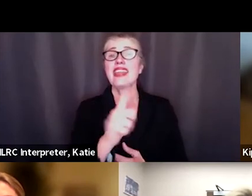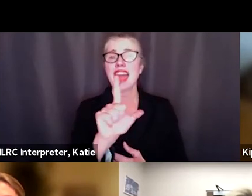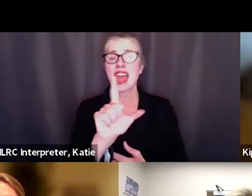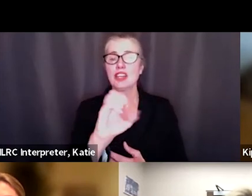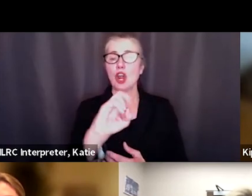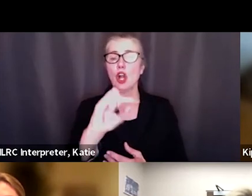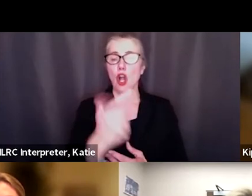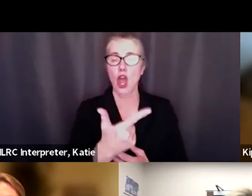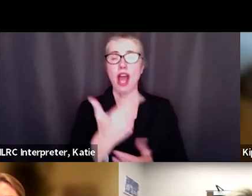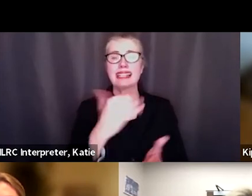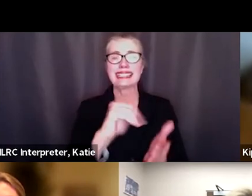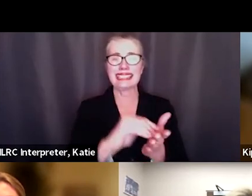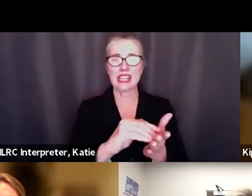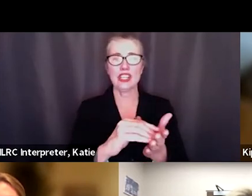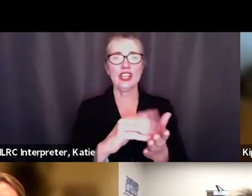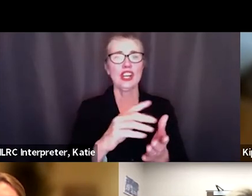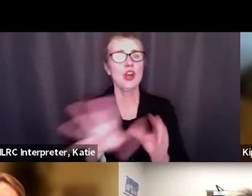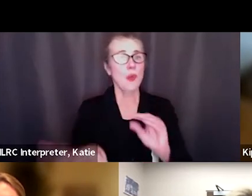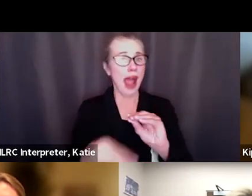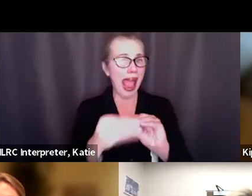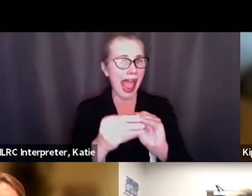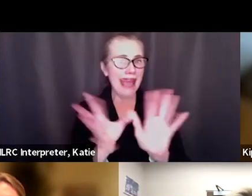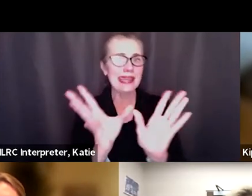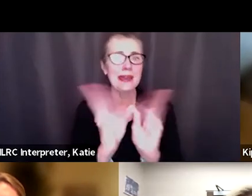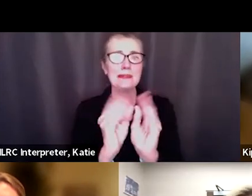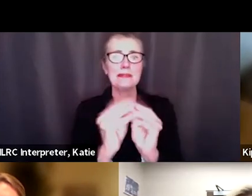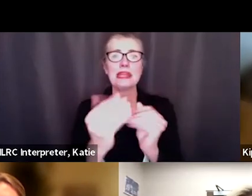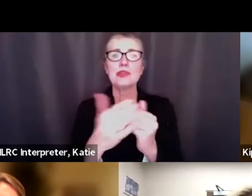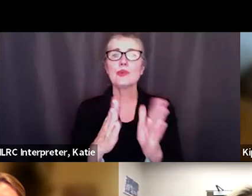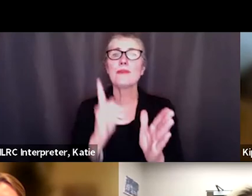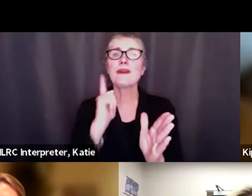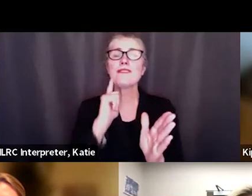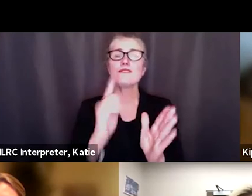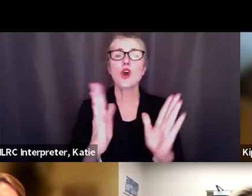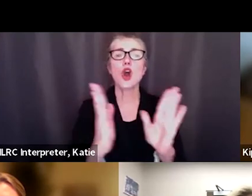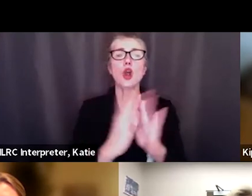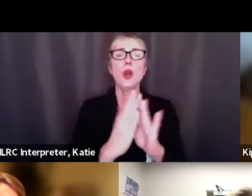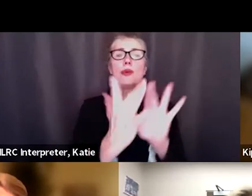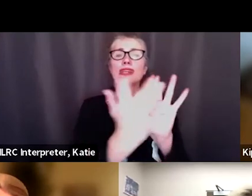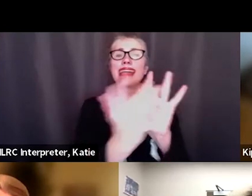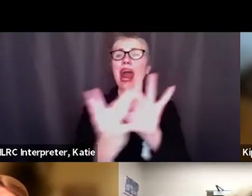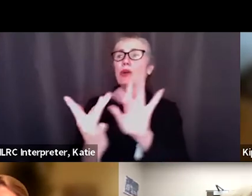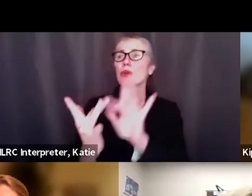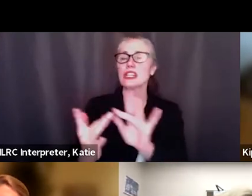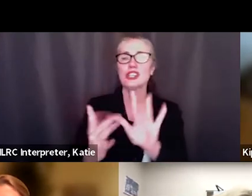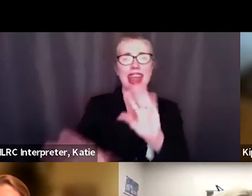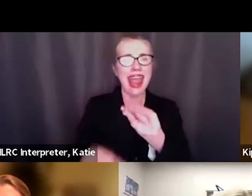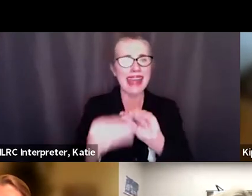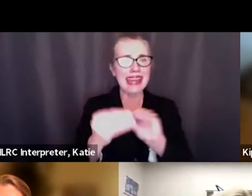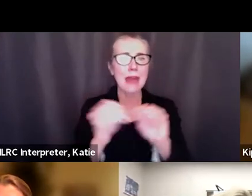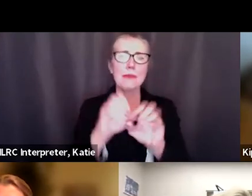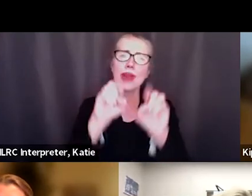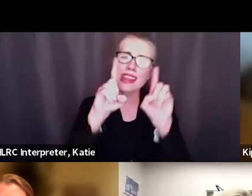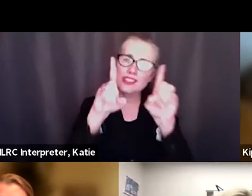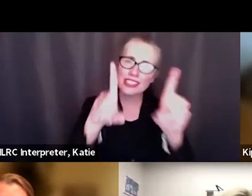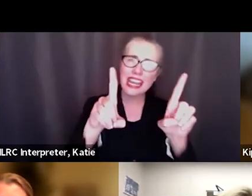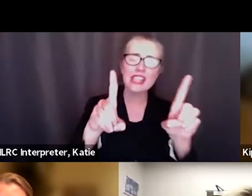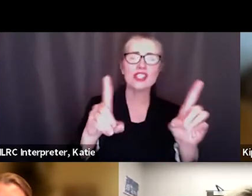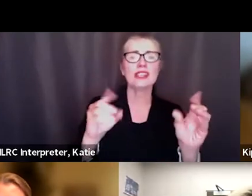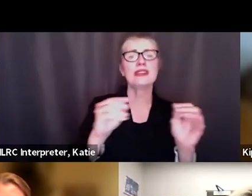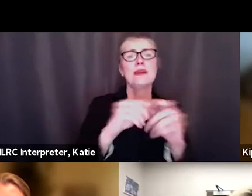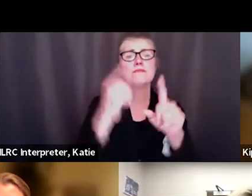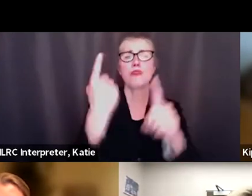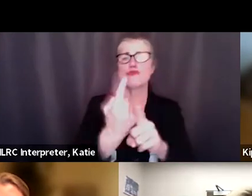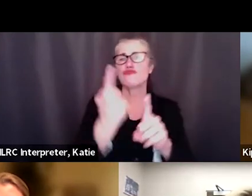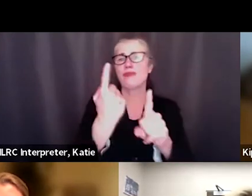meeting room where community outreach and education can happen in a systematic manner next slide